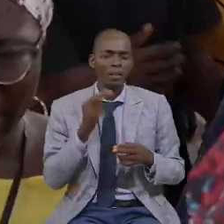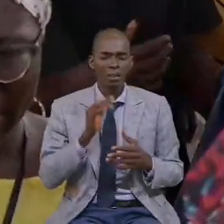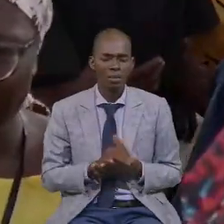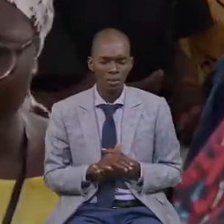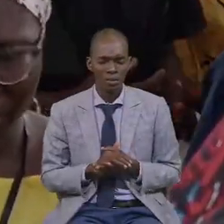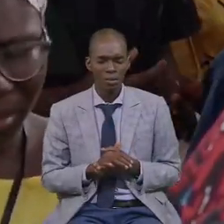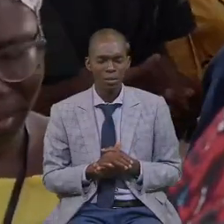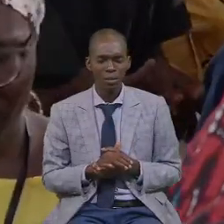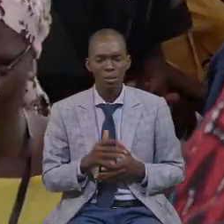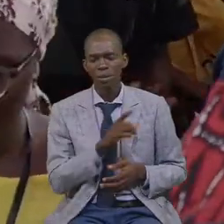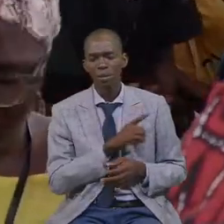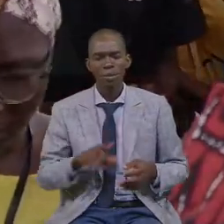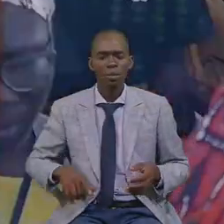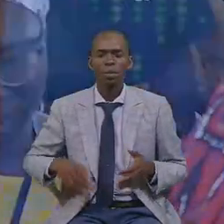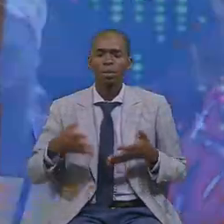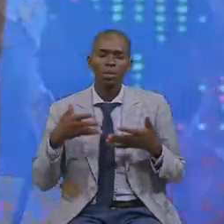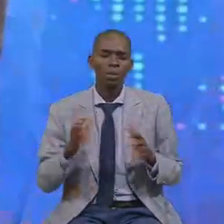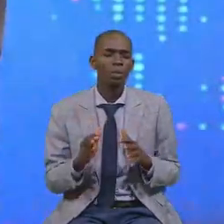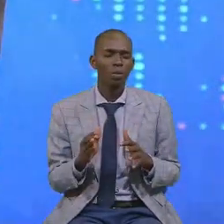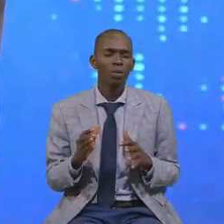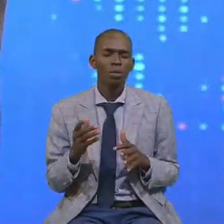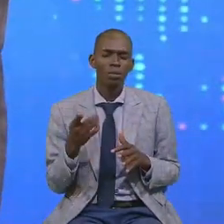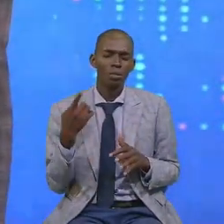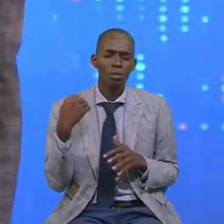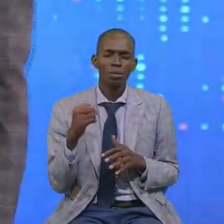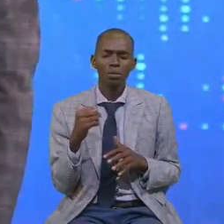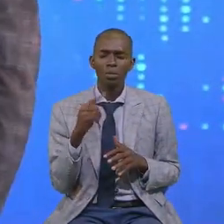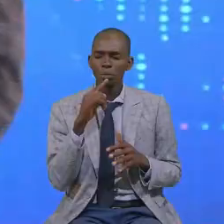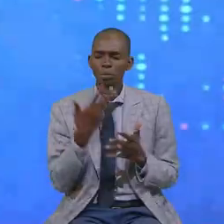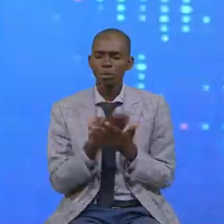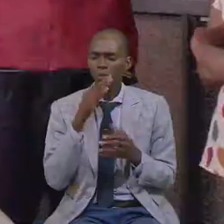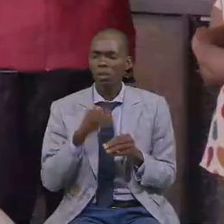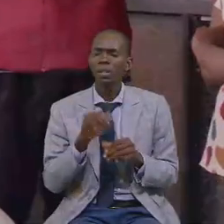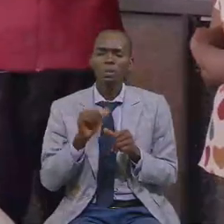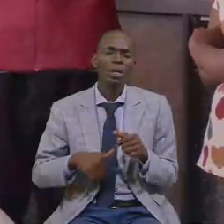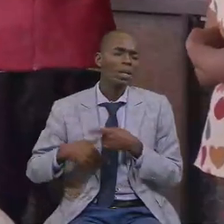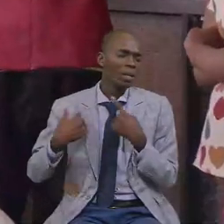Lord, let the weakness be in every heart in Jesus' name.